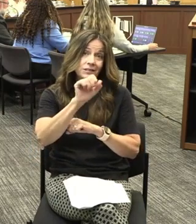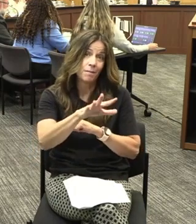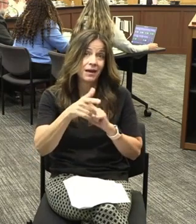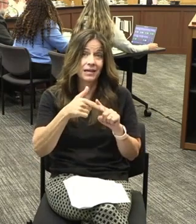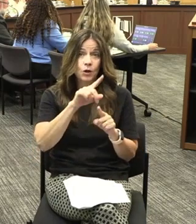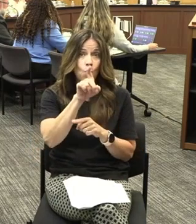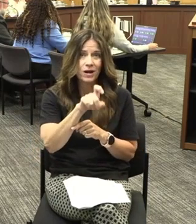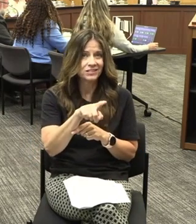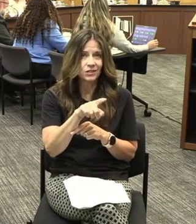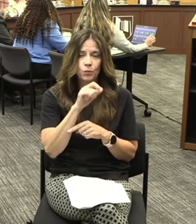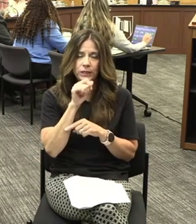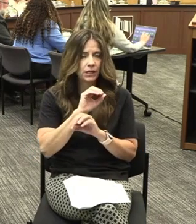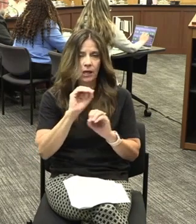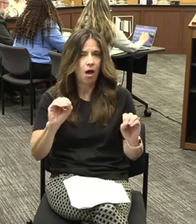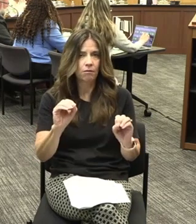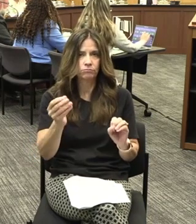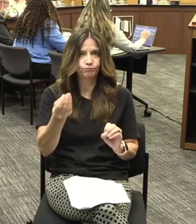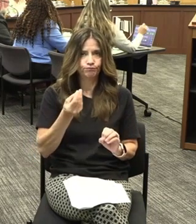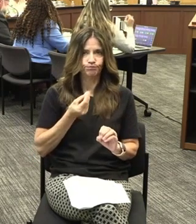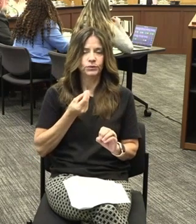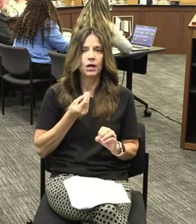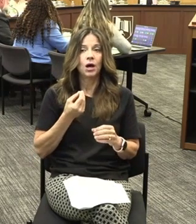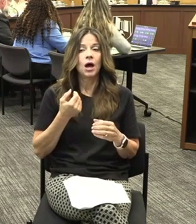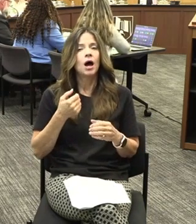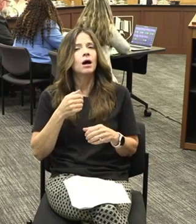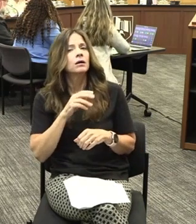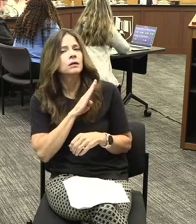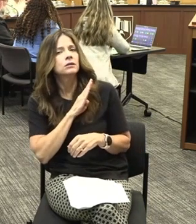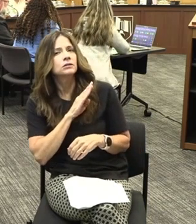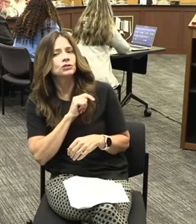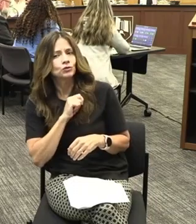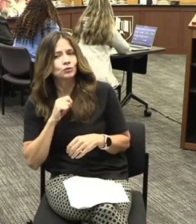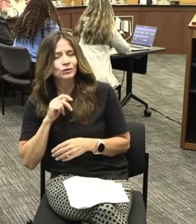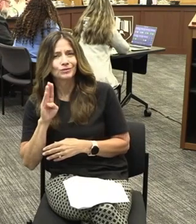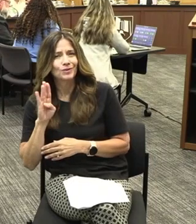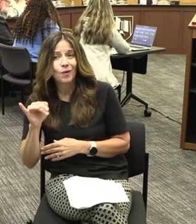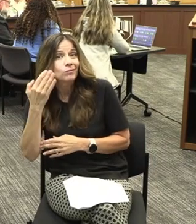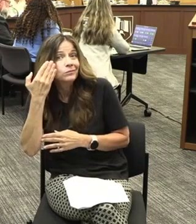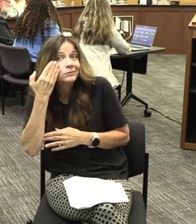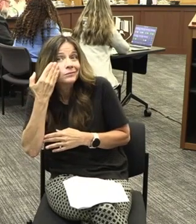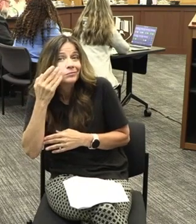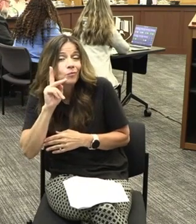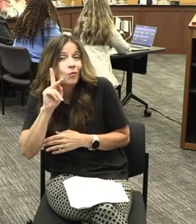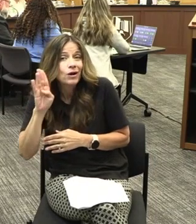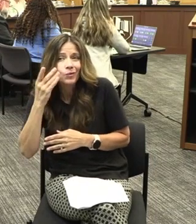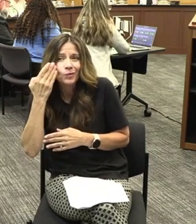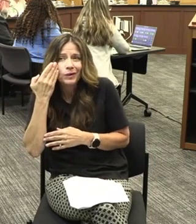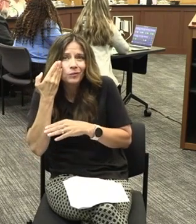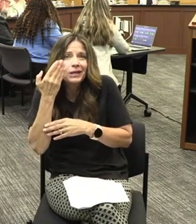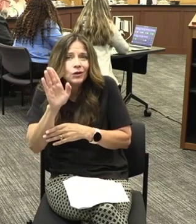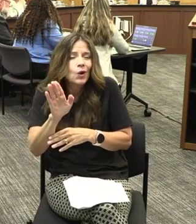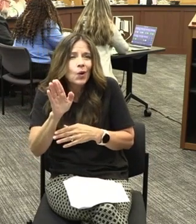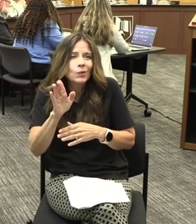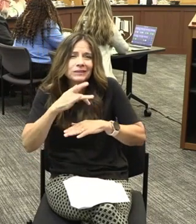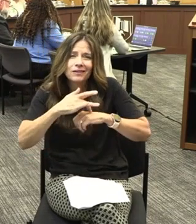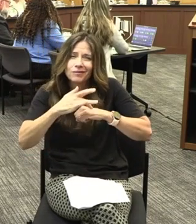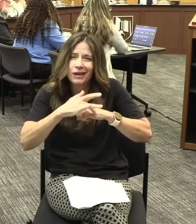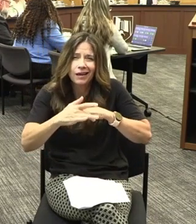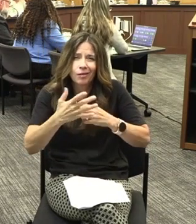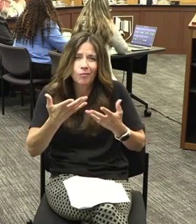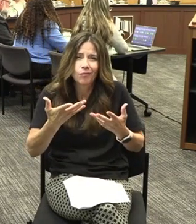received none. But understanding we had nothing to go by in order to do that. Understood. So that's why I'm saying that it wasn't available. But I